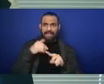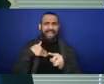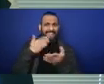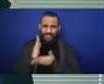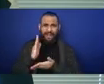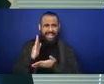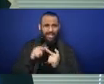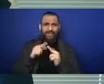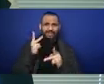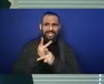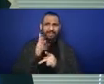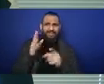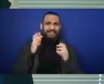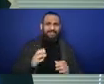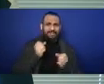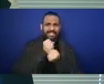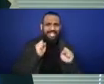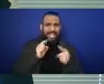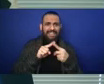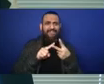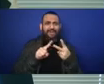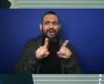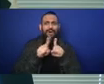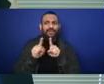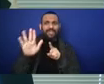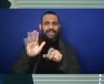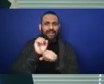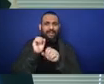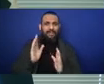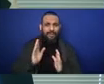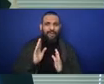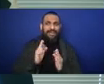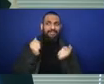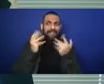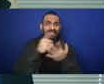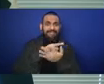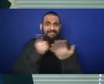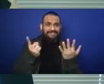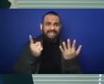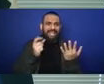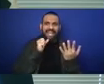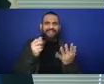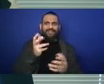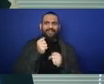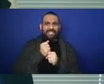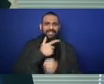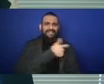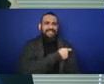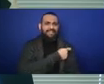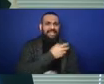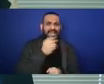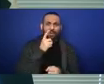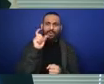goes today. And many businesses are choosing to say also, no mask, no service. And they have absolutely